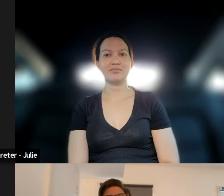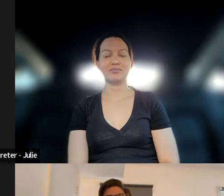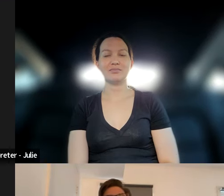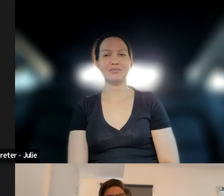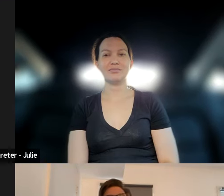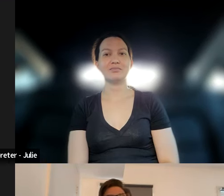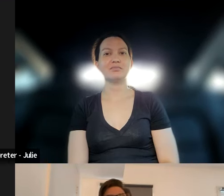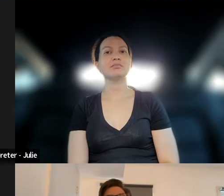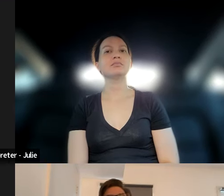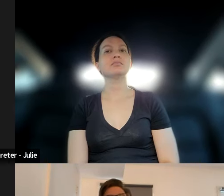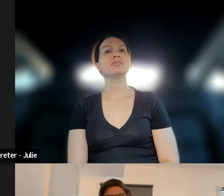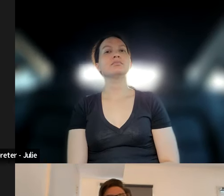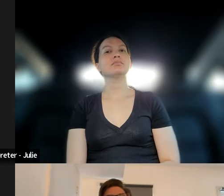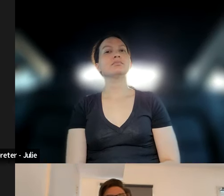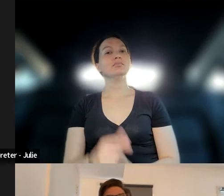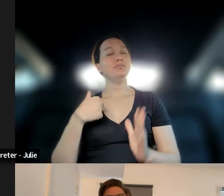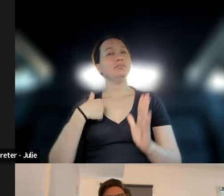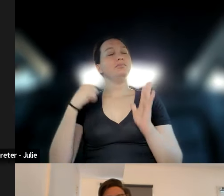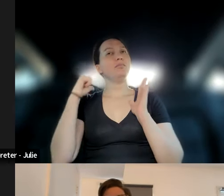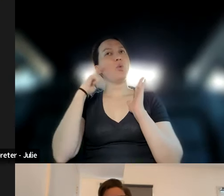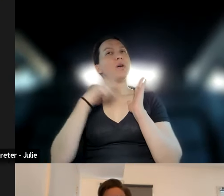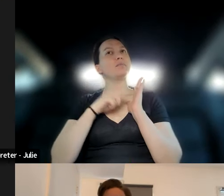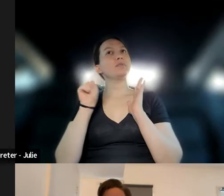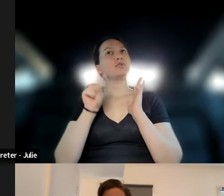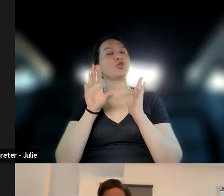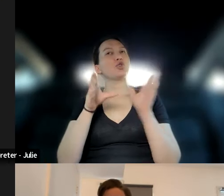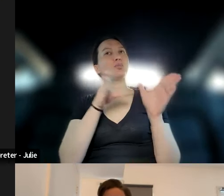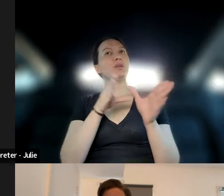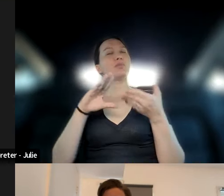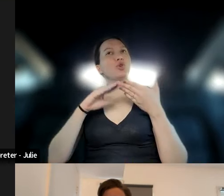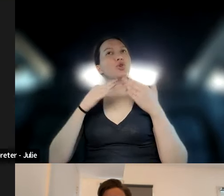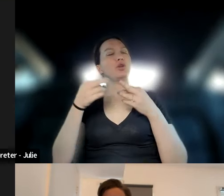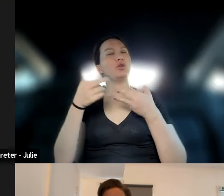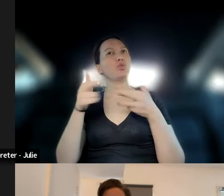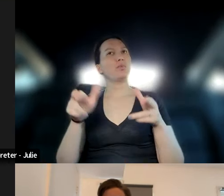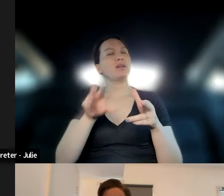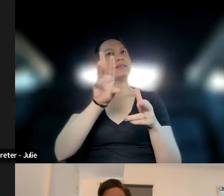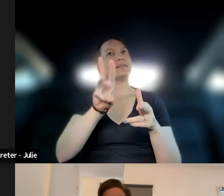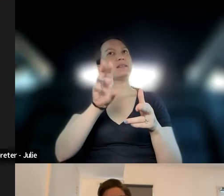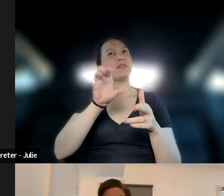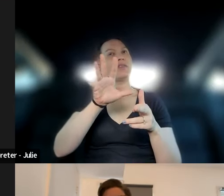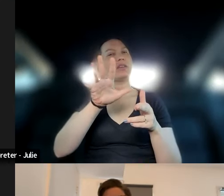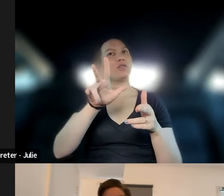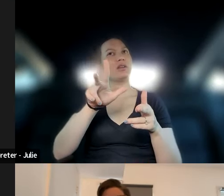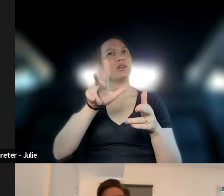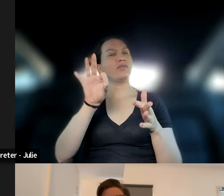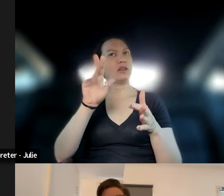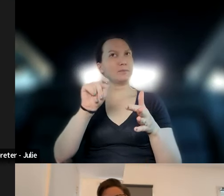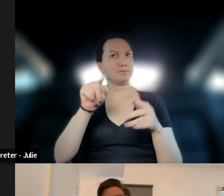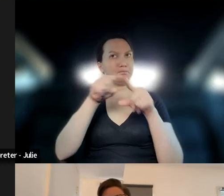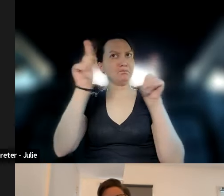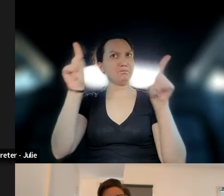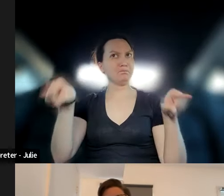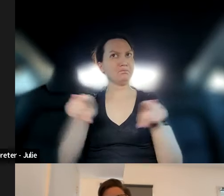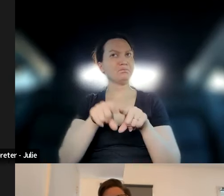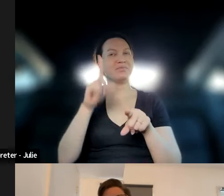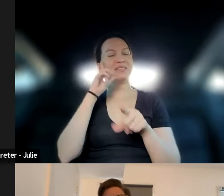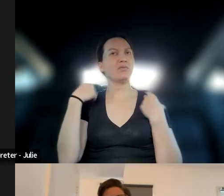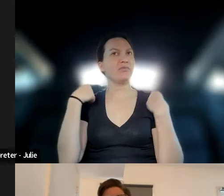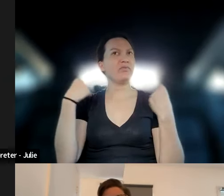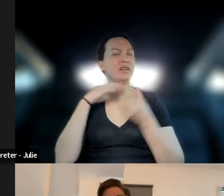I noticed, so I was looking at your plans, and the community room is 653 square feet. And I see there's a fitness center,